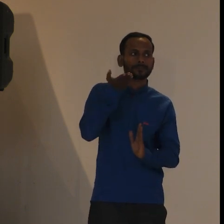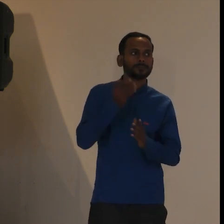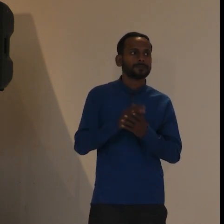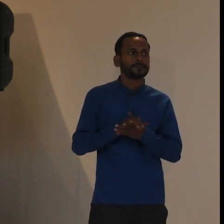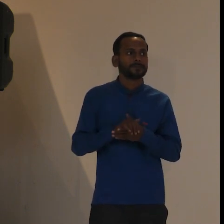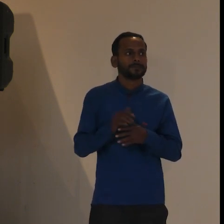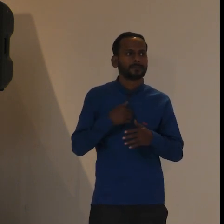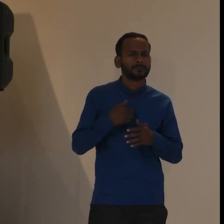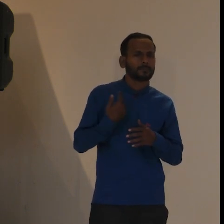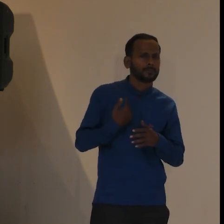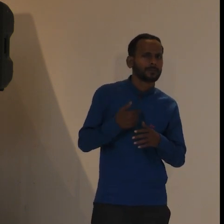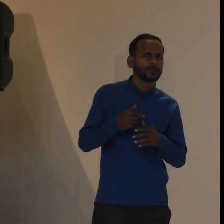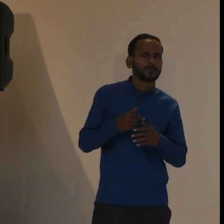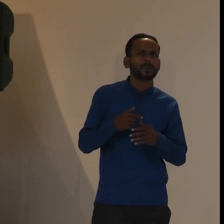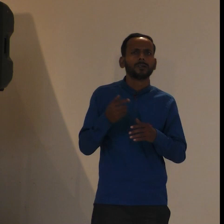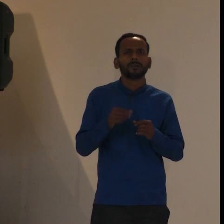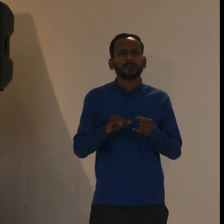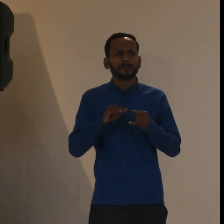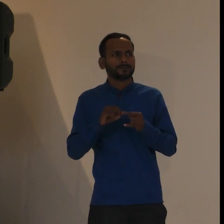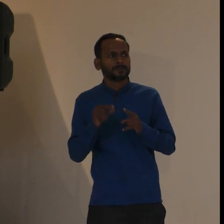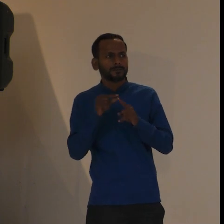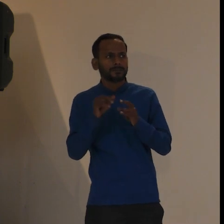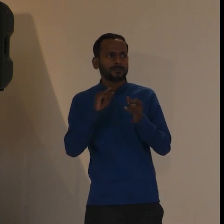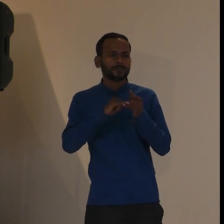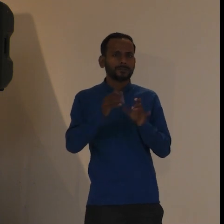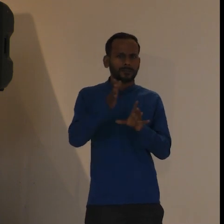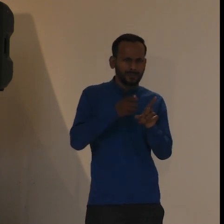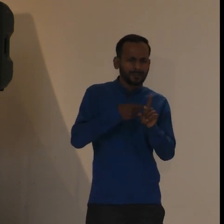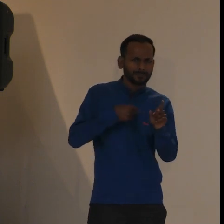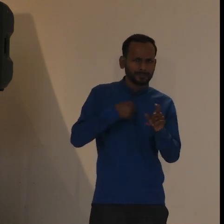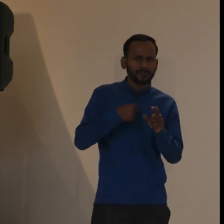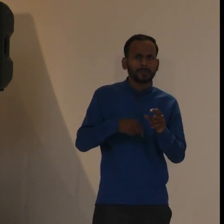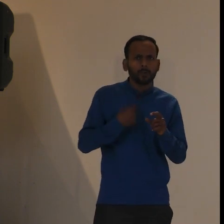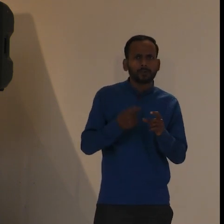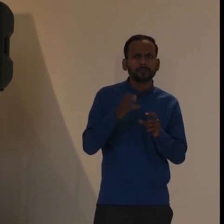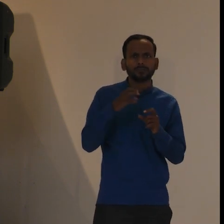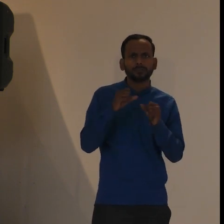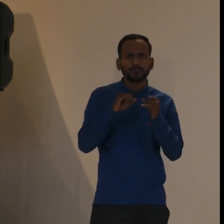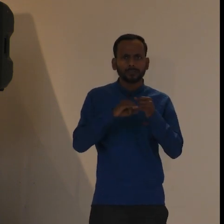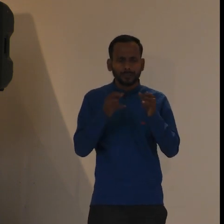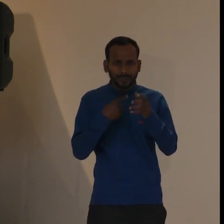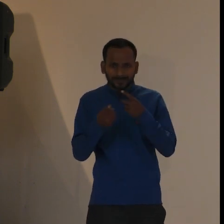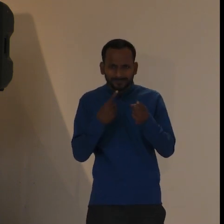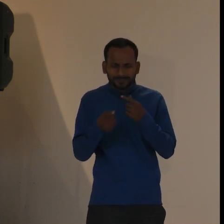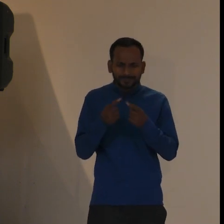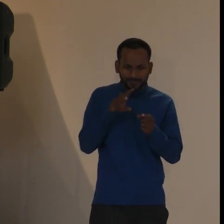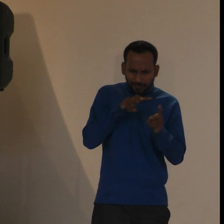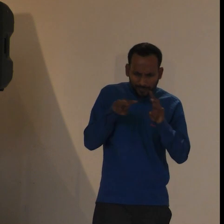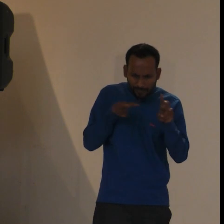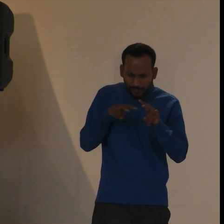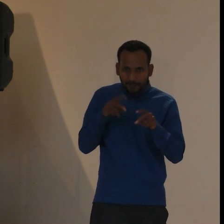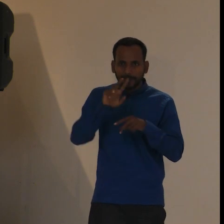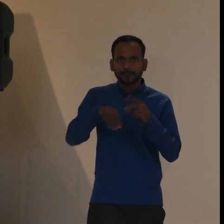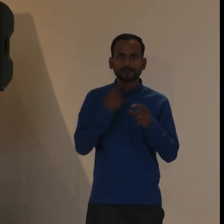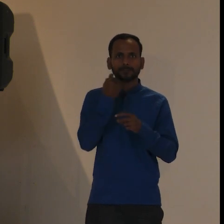case. So, case files they're sharing. So they're talking about how they're looking at more practical solutions, like you said,